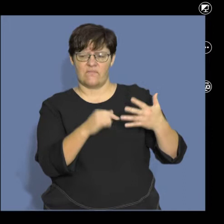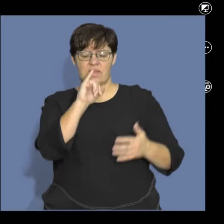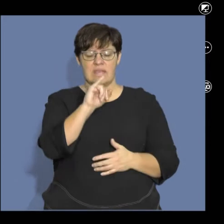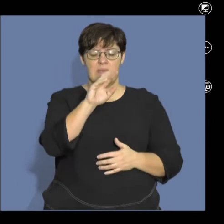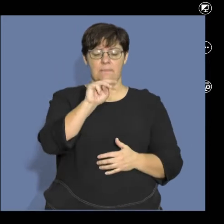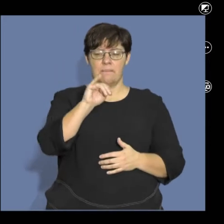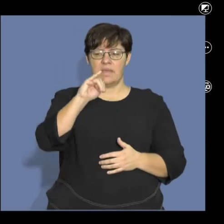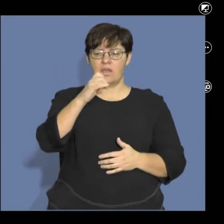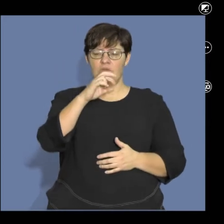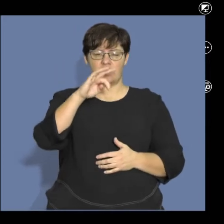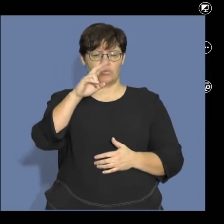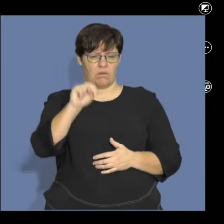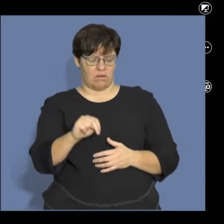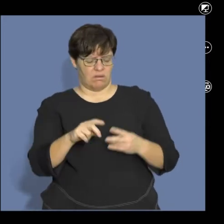and